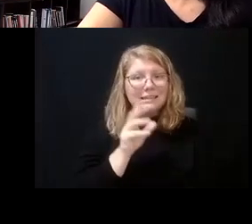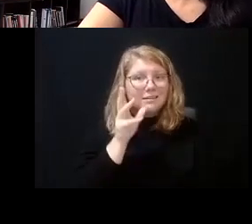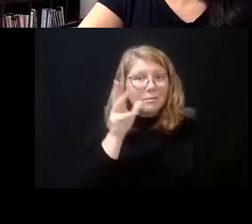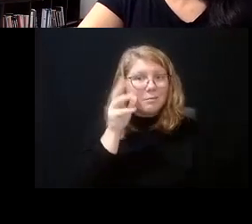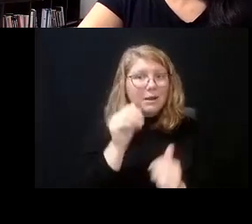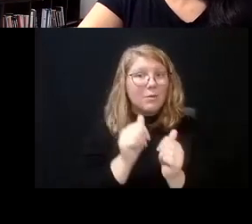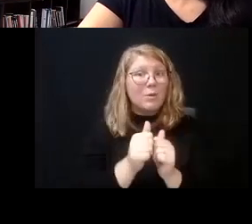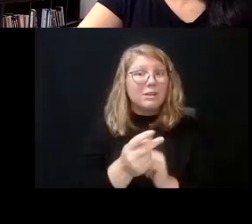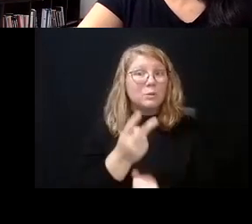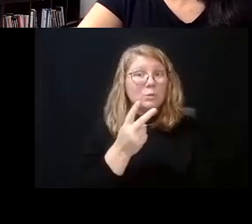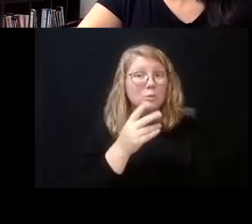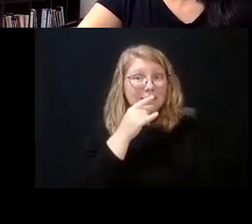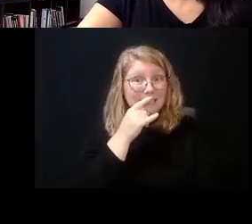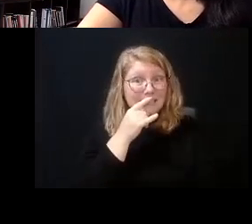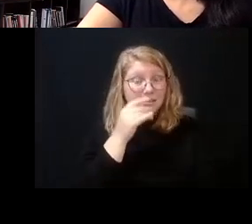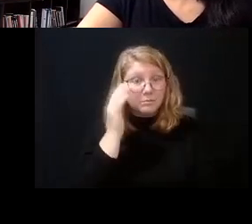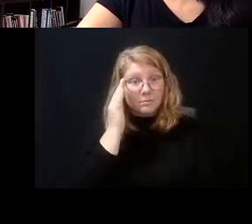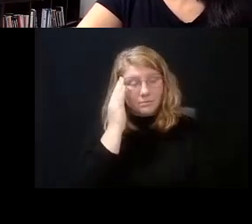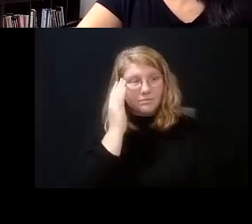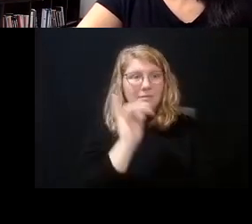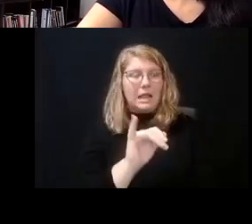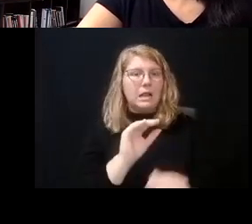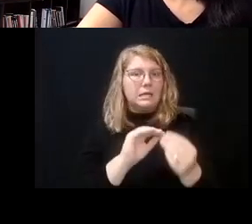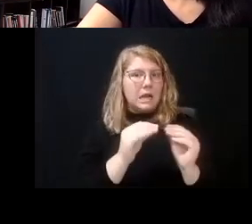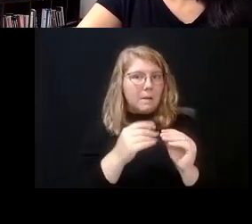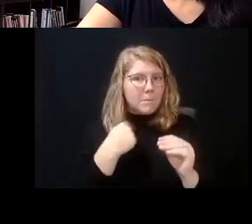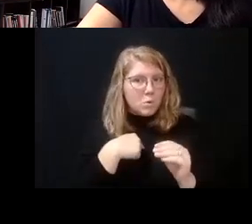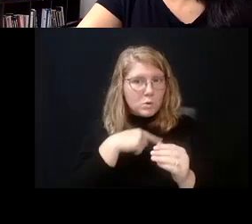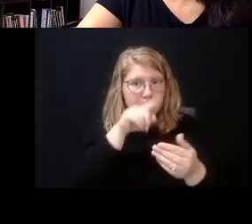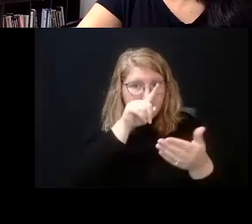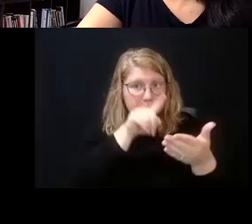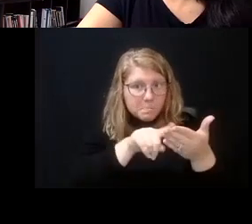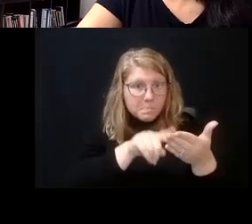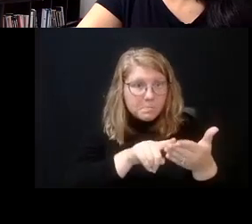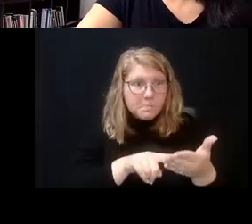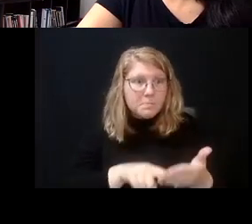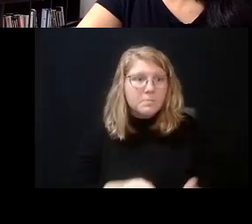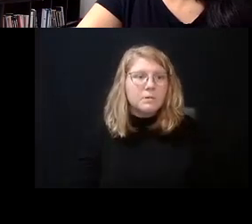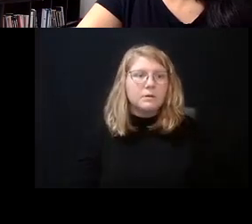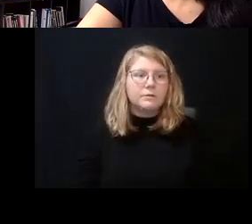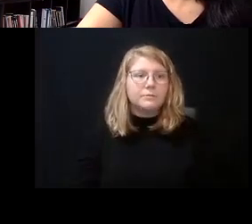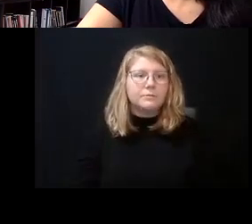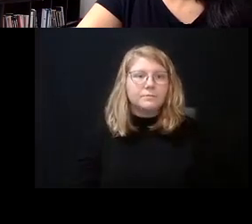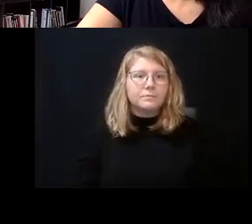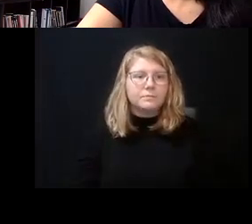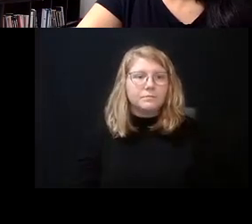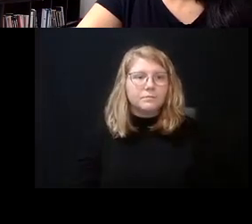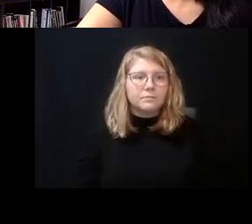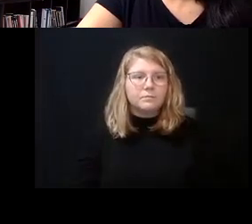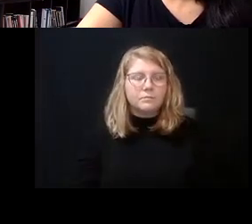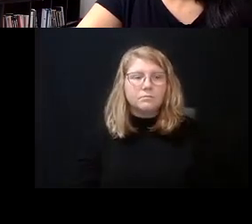kind of the number that we were looking at. And there was another question on the Jamboard about, do